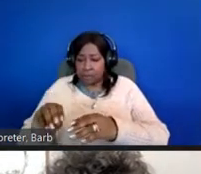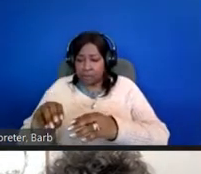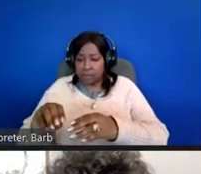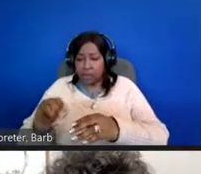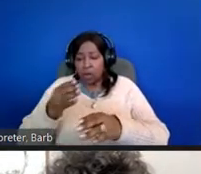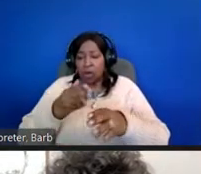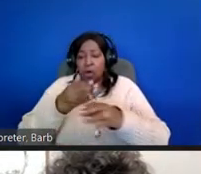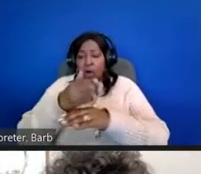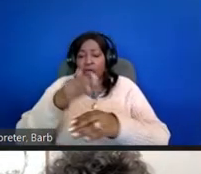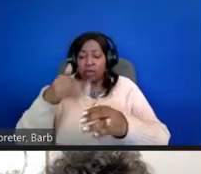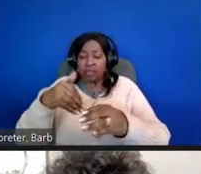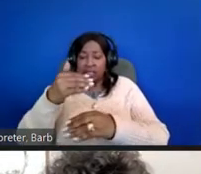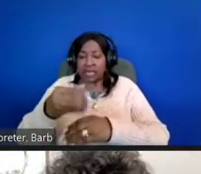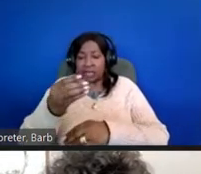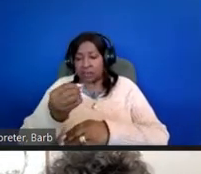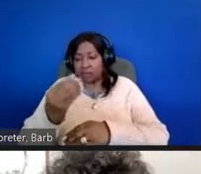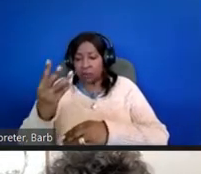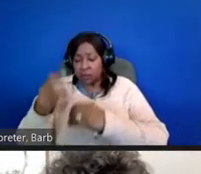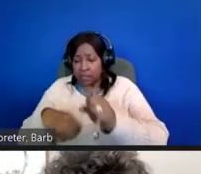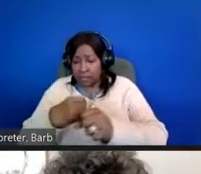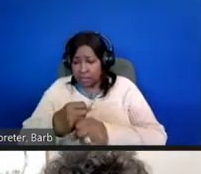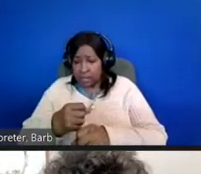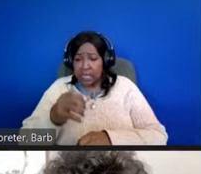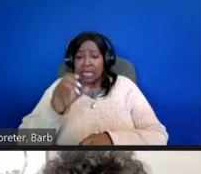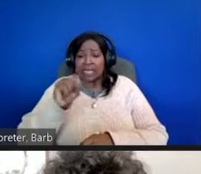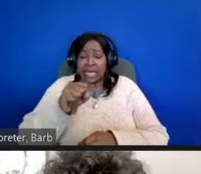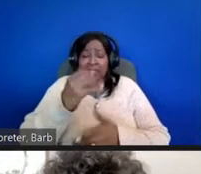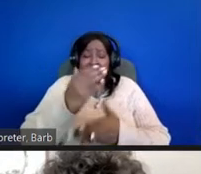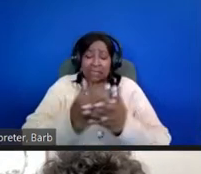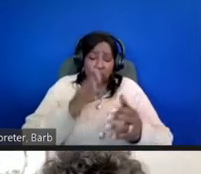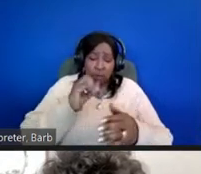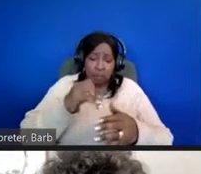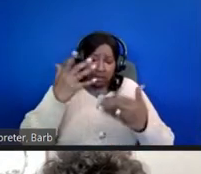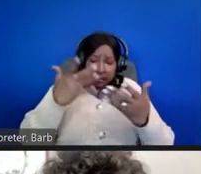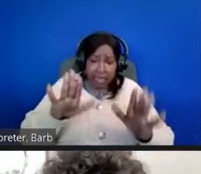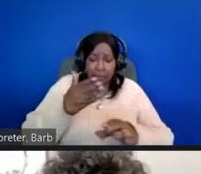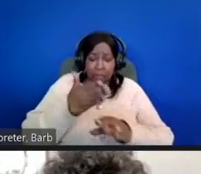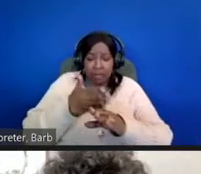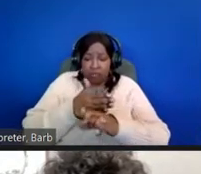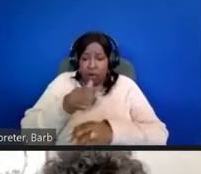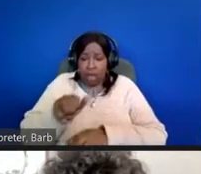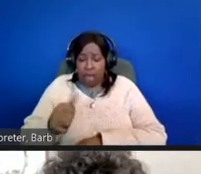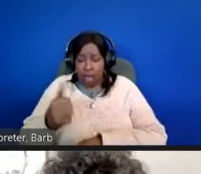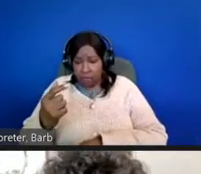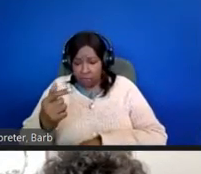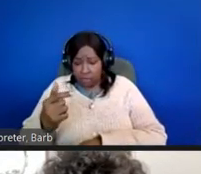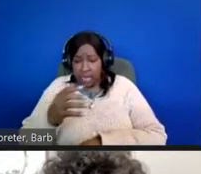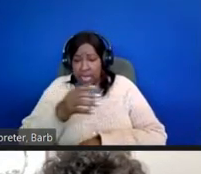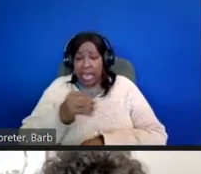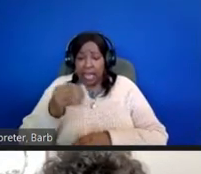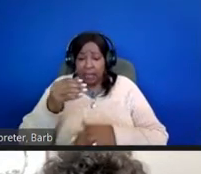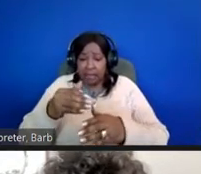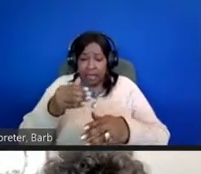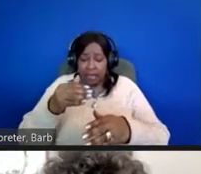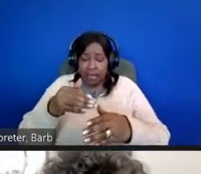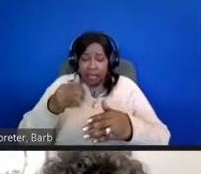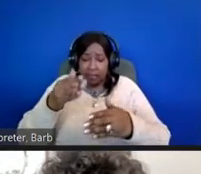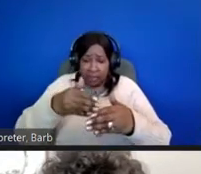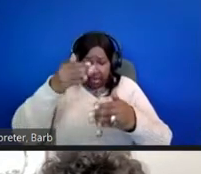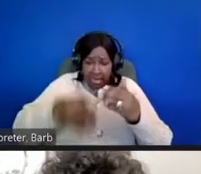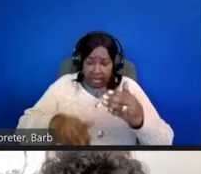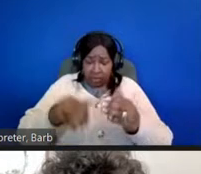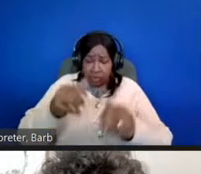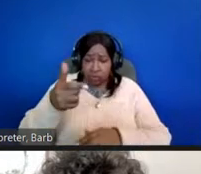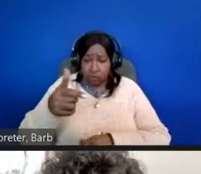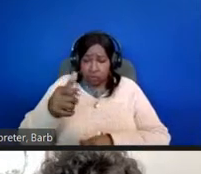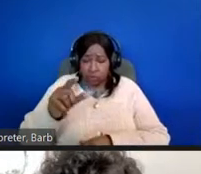Right, because some will be completed before others. Okay, and that's then correct. And then at the end of 2026 is